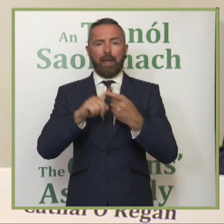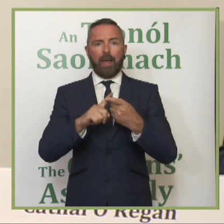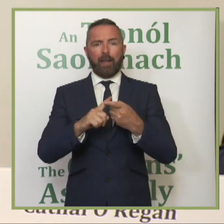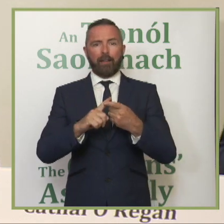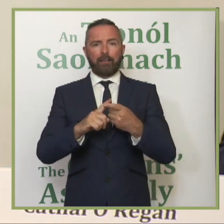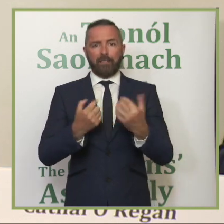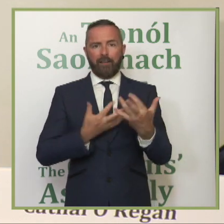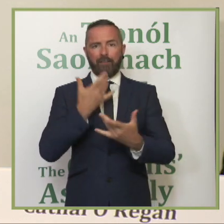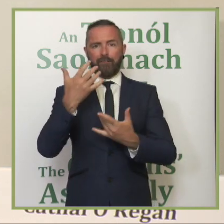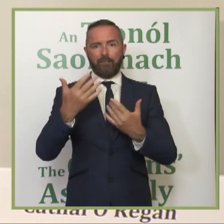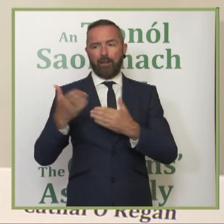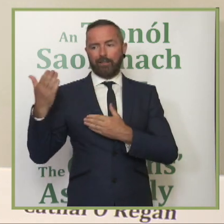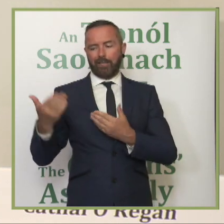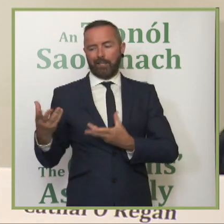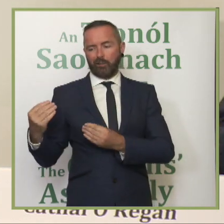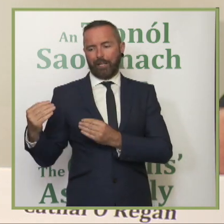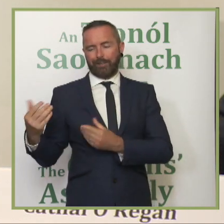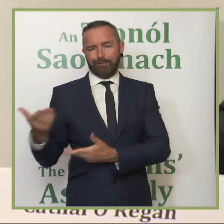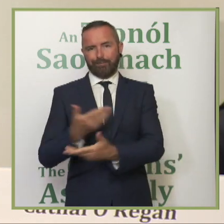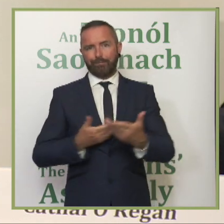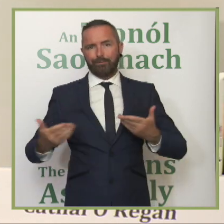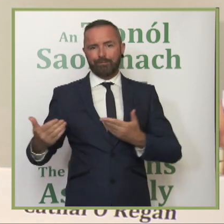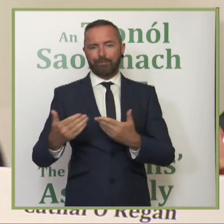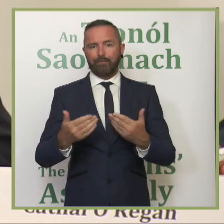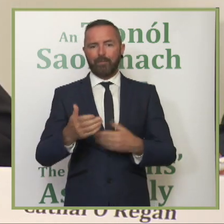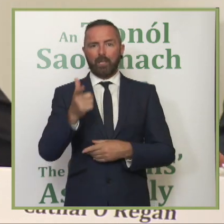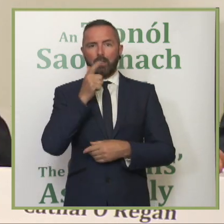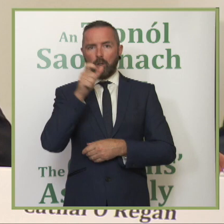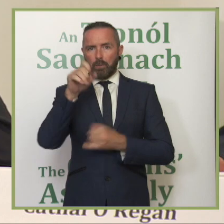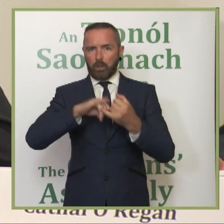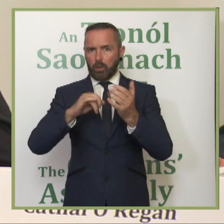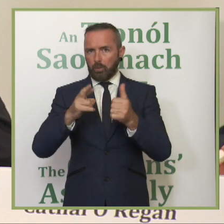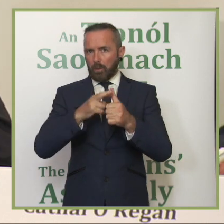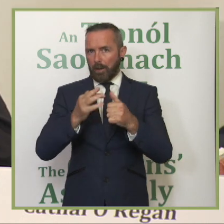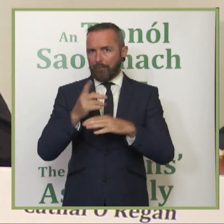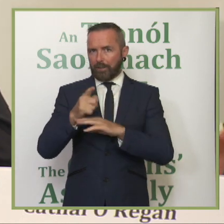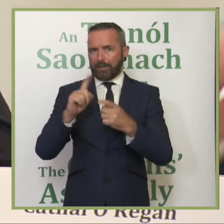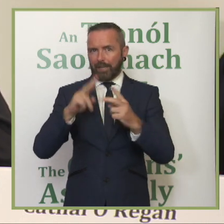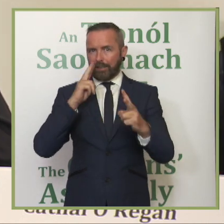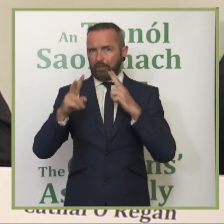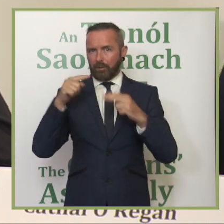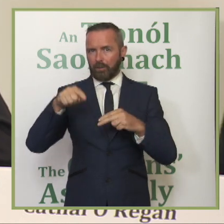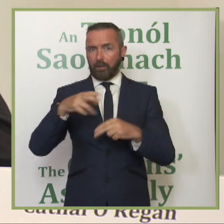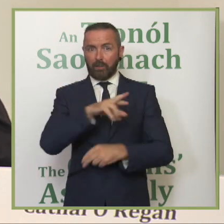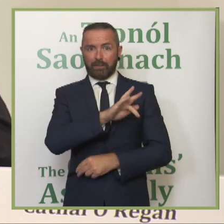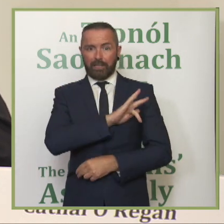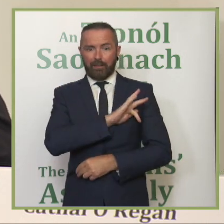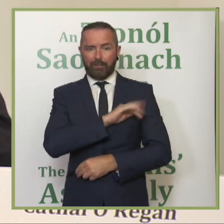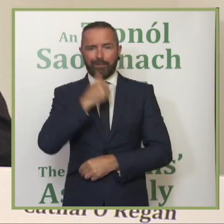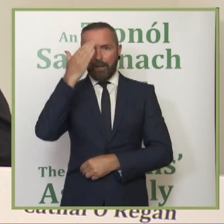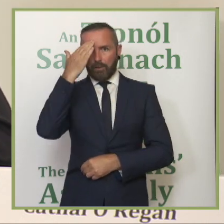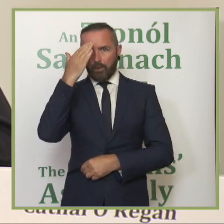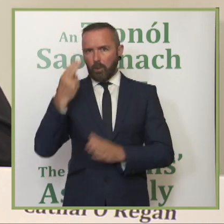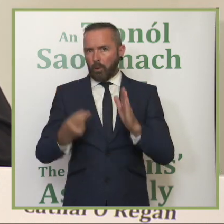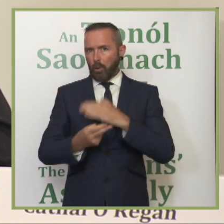talking with Dervin MacDonald, who was doing the preparation and doing the interviews here today, and she herself, I do know, spent up